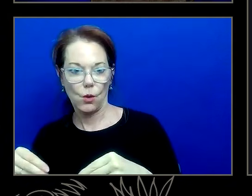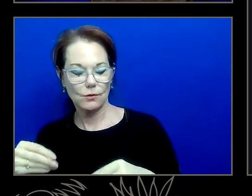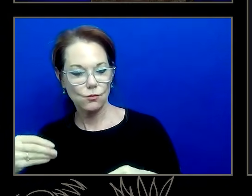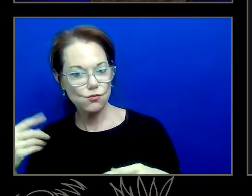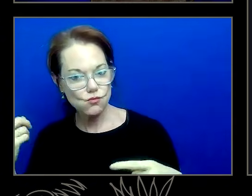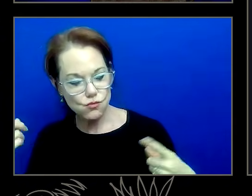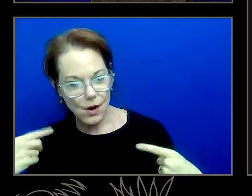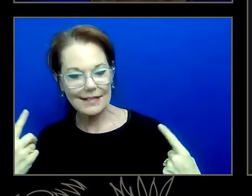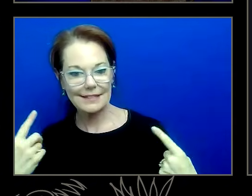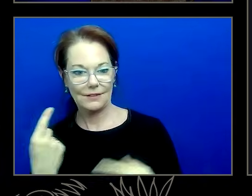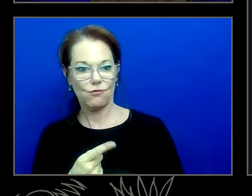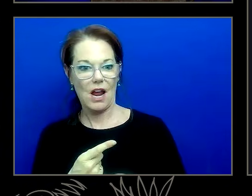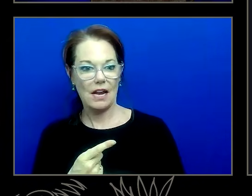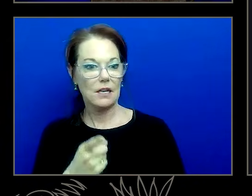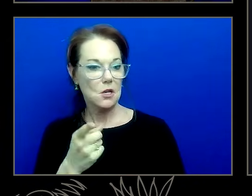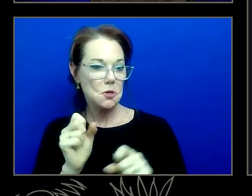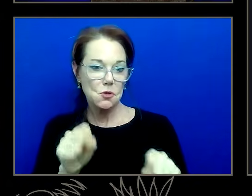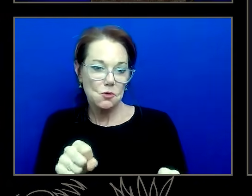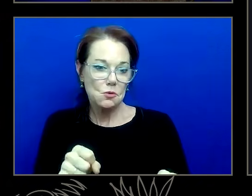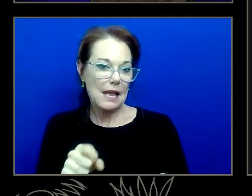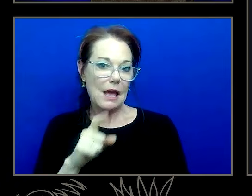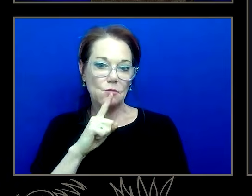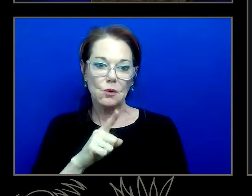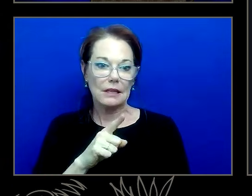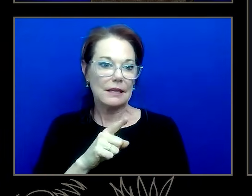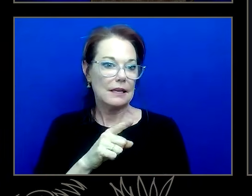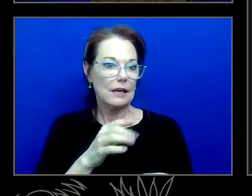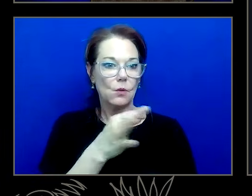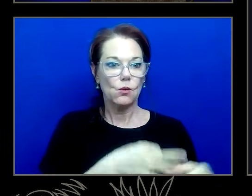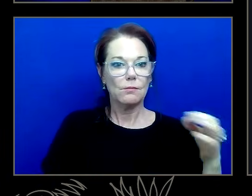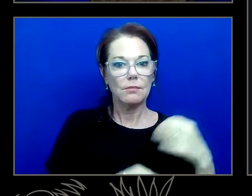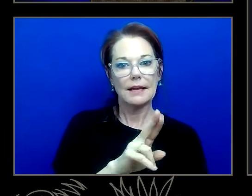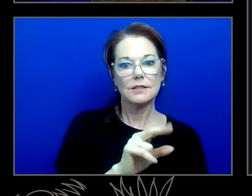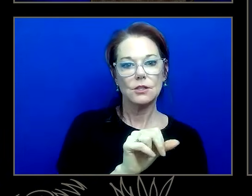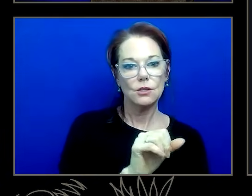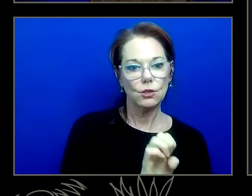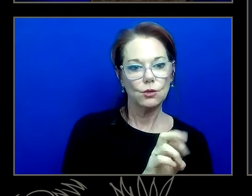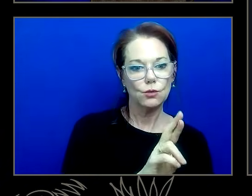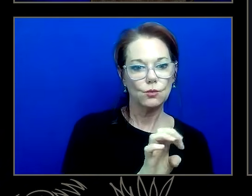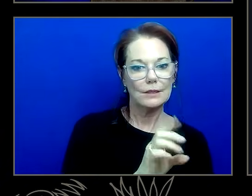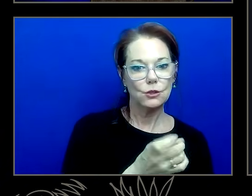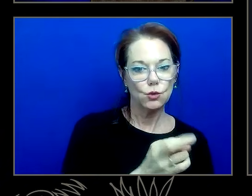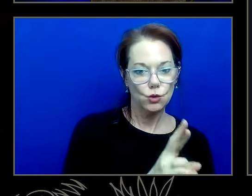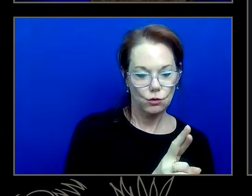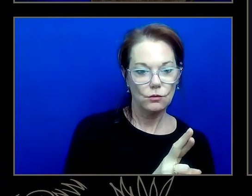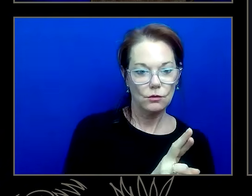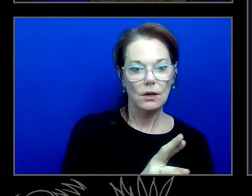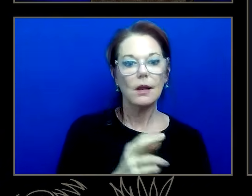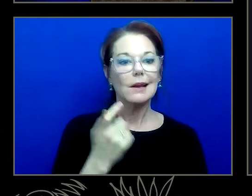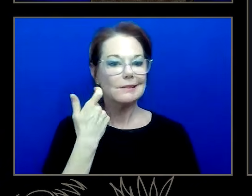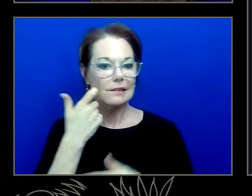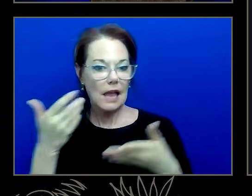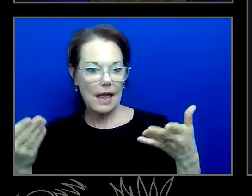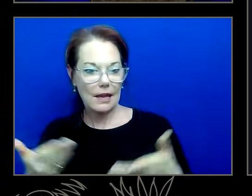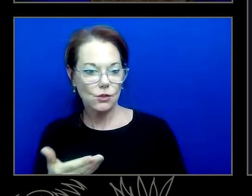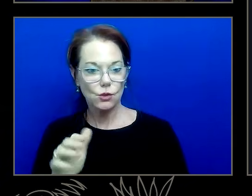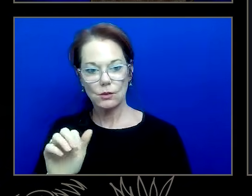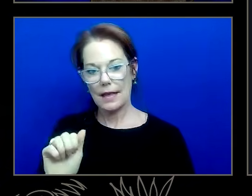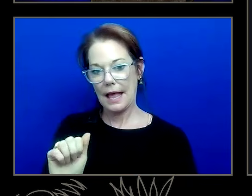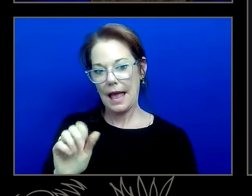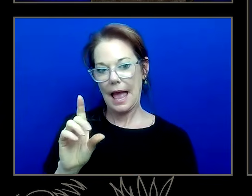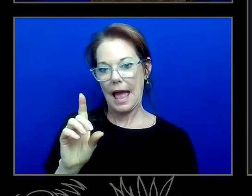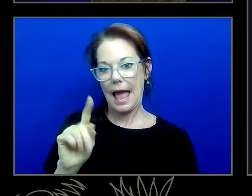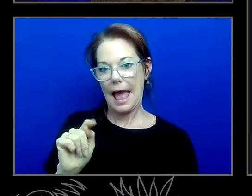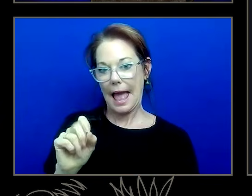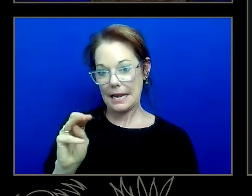right? So you could essentially replace useReducer with this. And we also recently introduced atoms. So